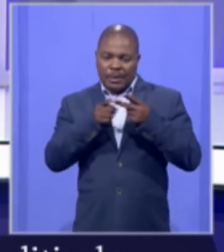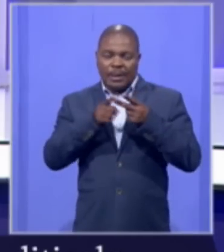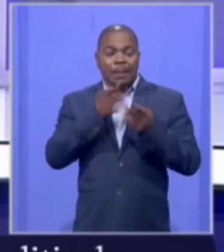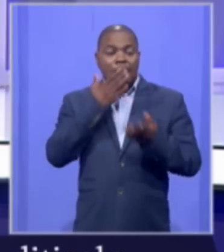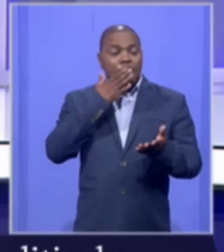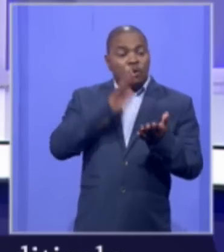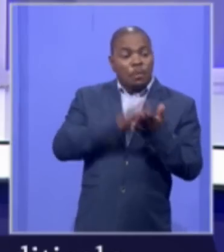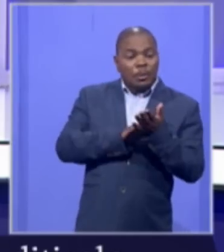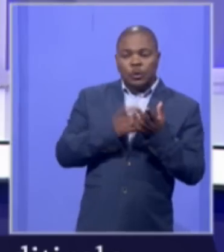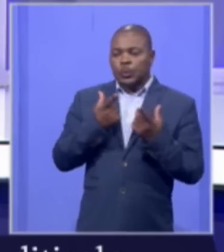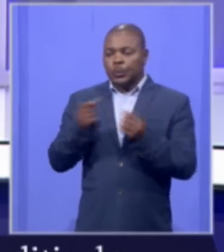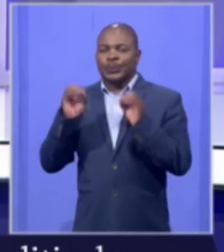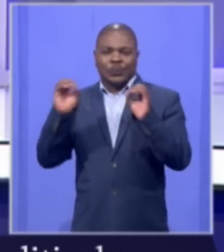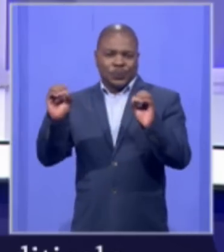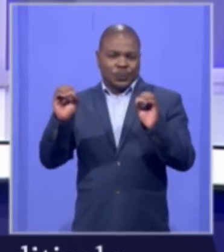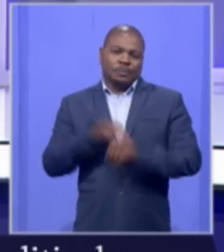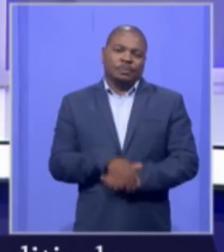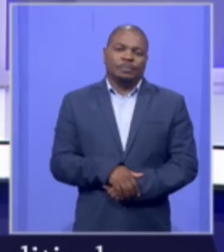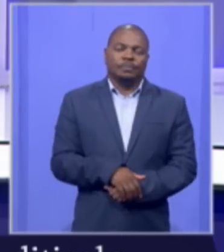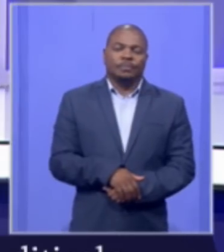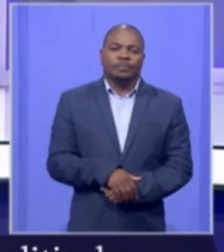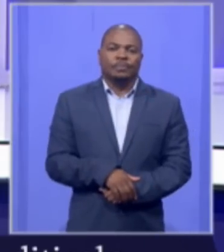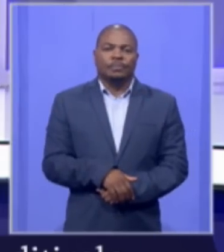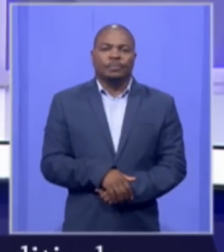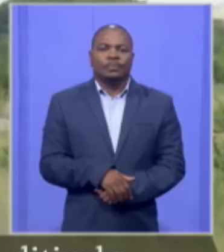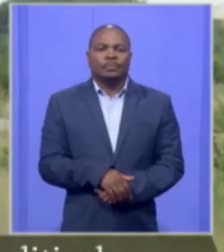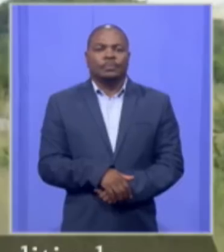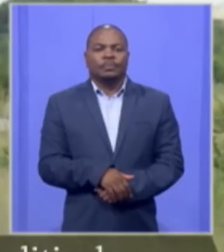ditshepišo tšeo di sa phethagatšwego.